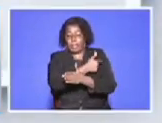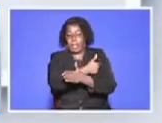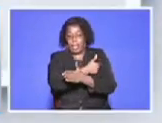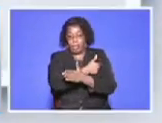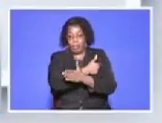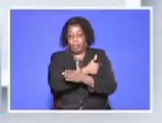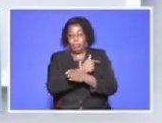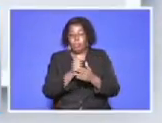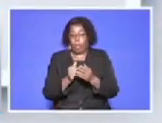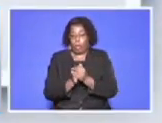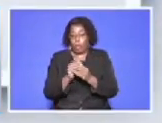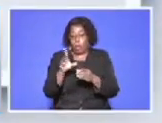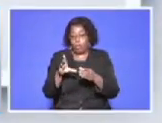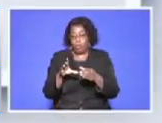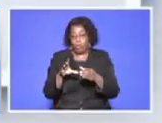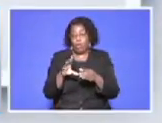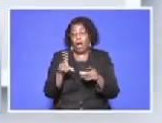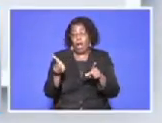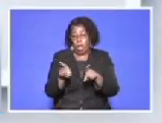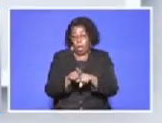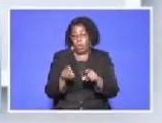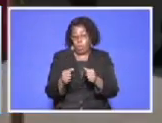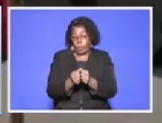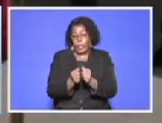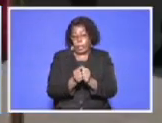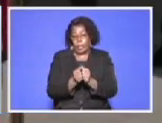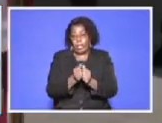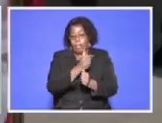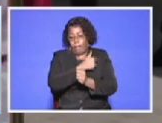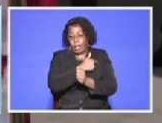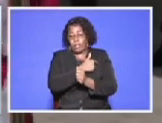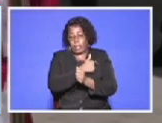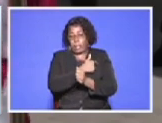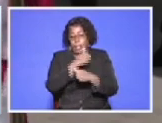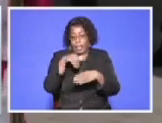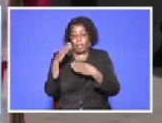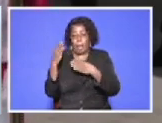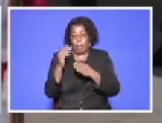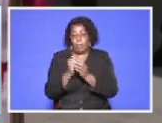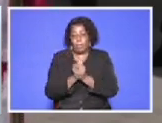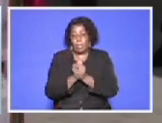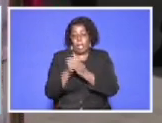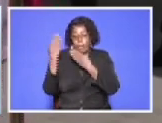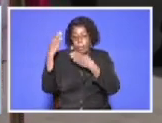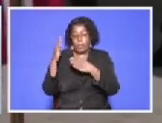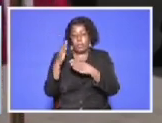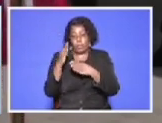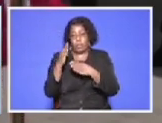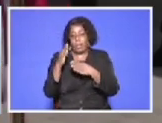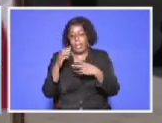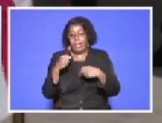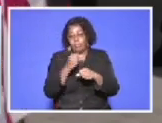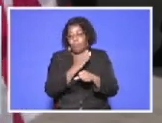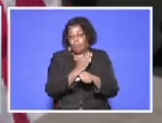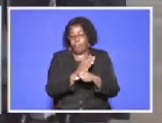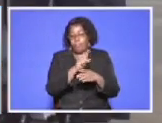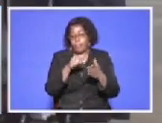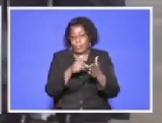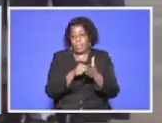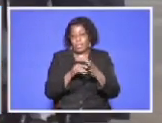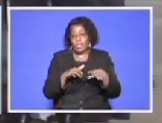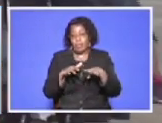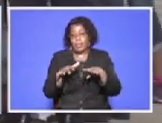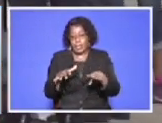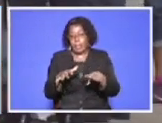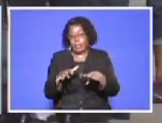already in the Bahamas, will provide enough for Bahamians to achieve herd immunity so we can finally get through this thing.